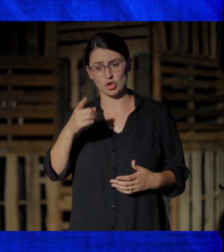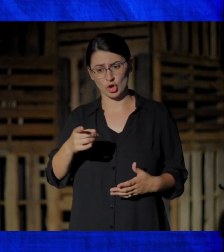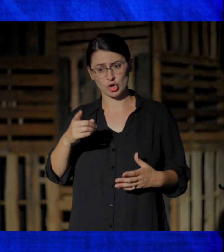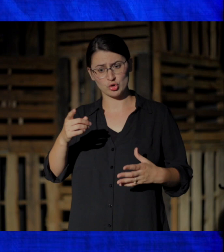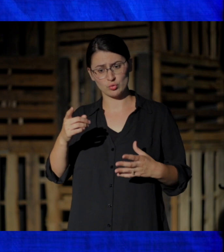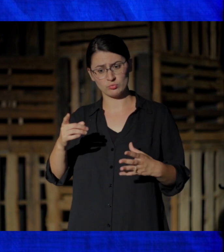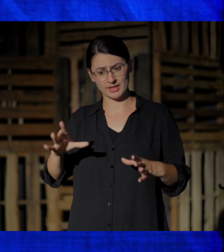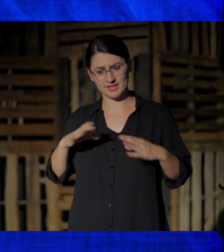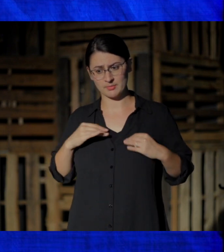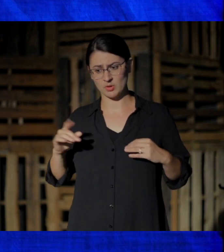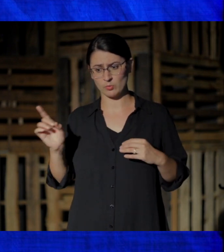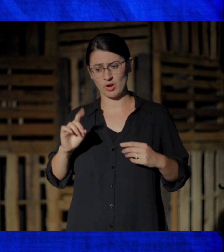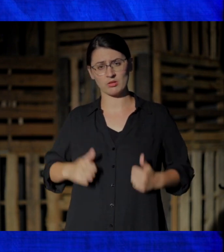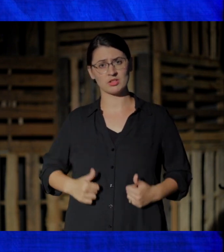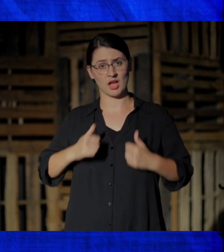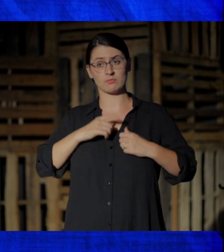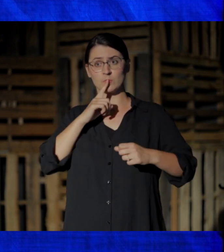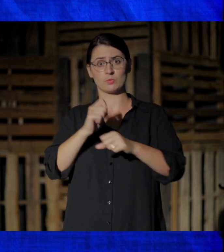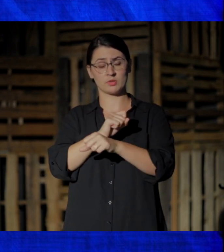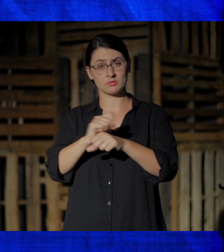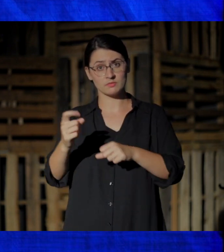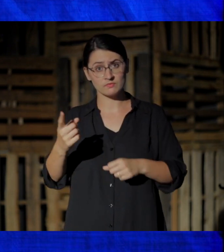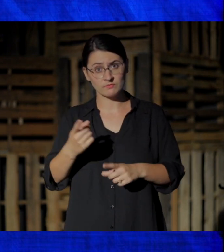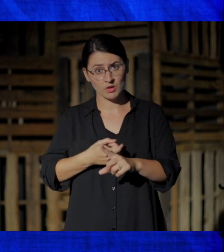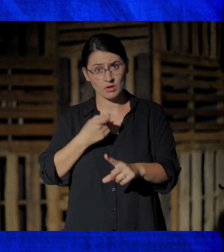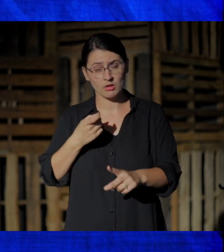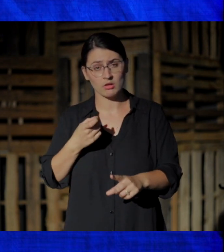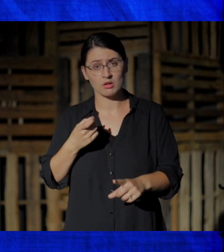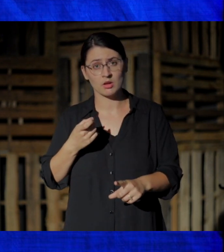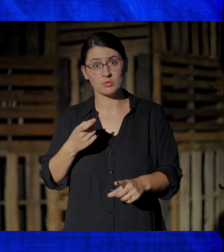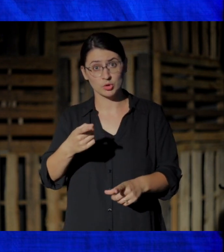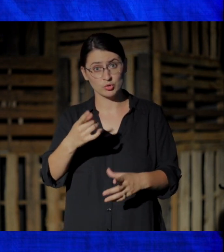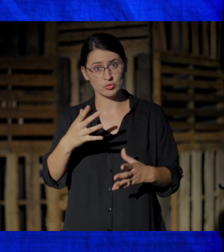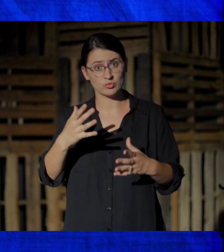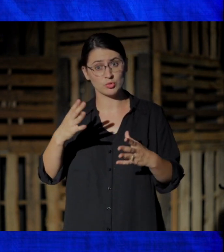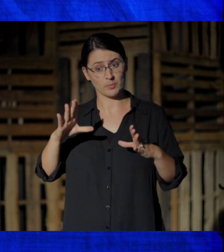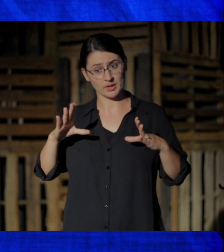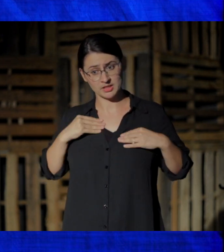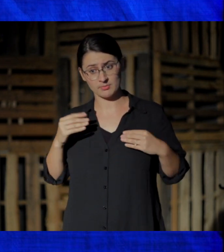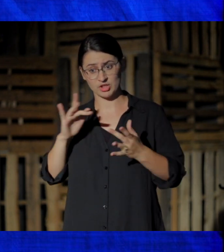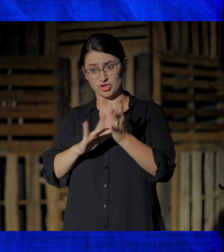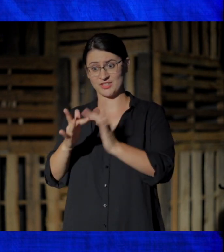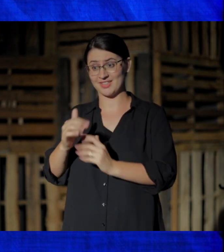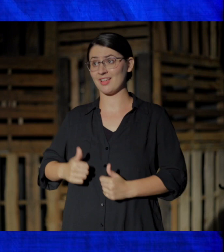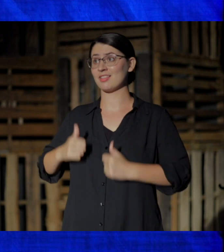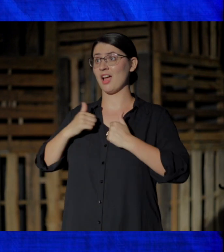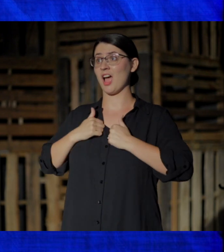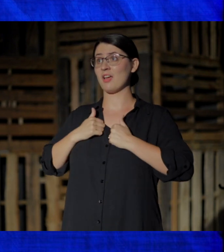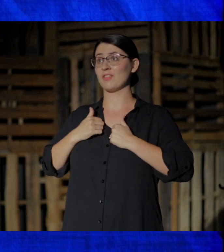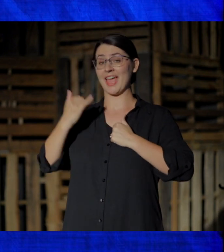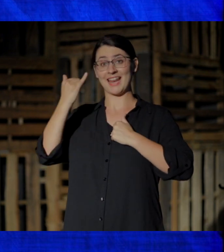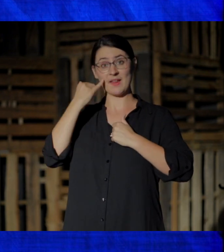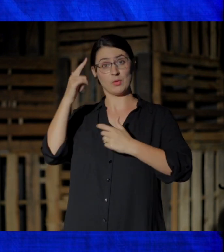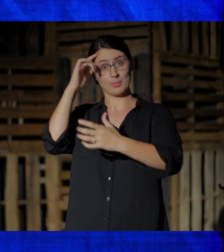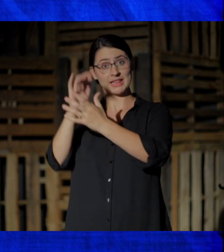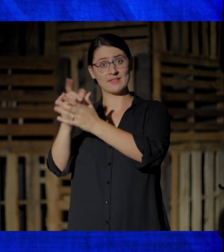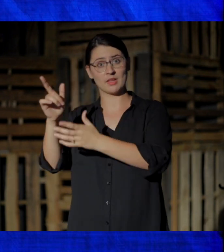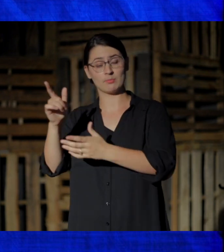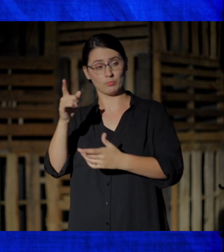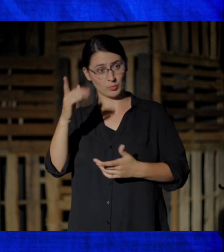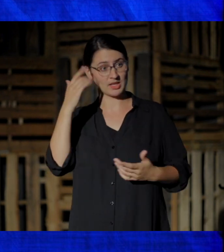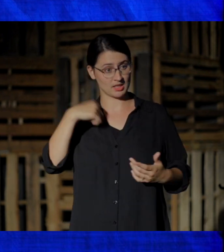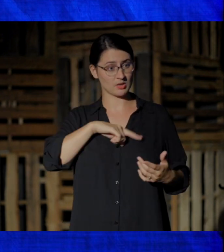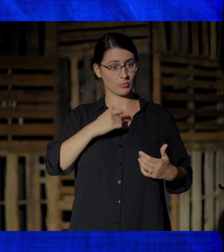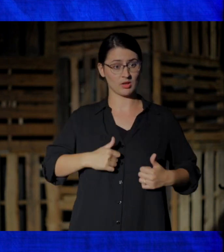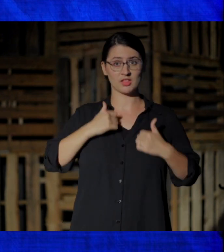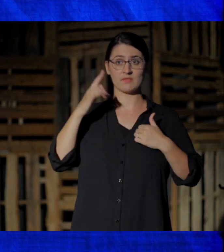is alive? And if you're in Him, so will we. Are you embracing the truth that Jesus is returning? And if you're in